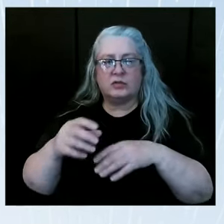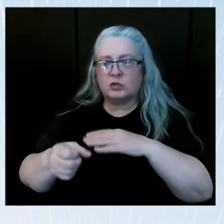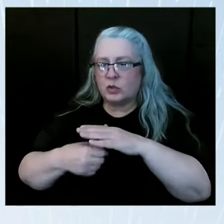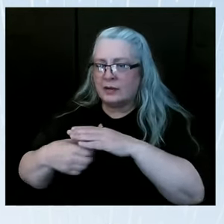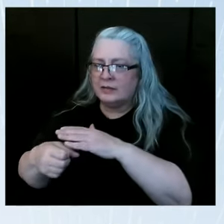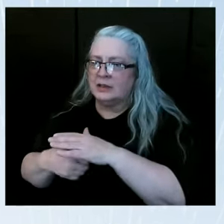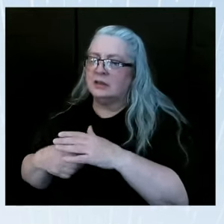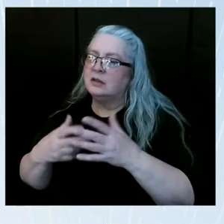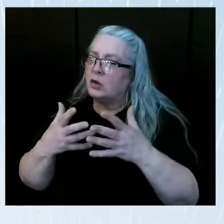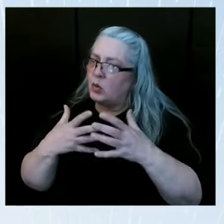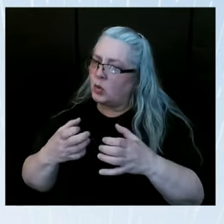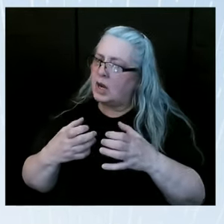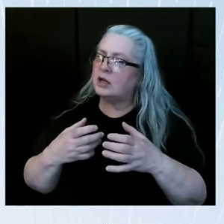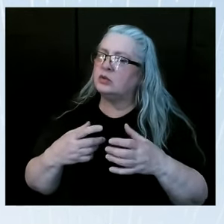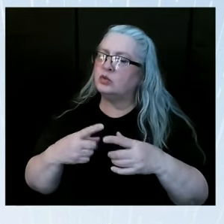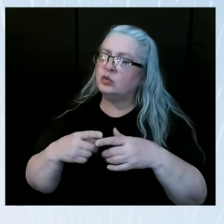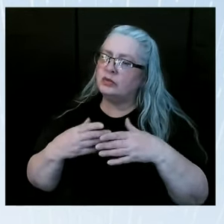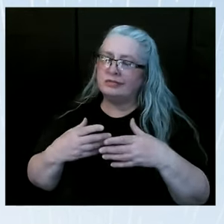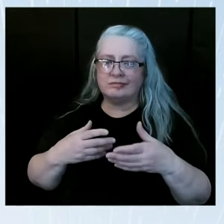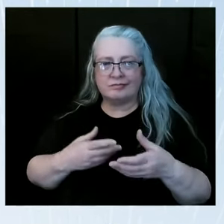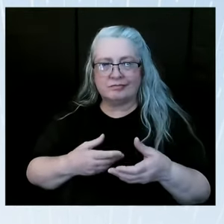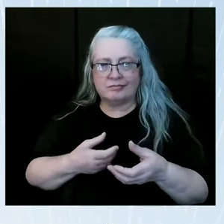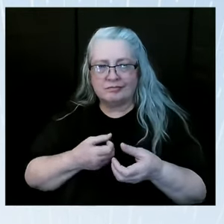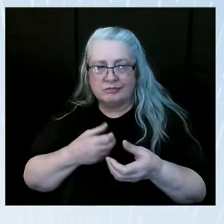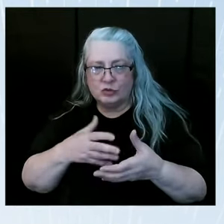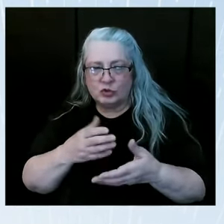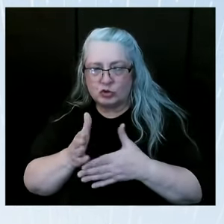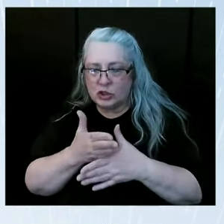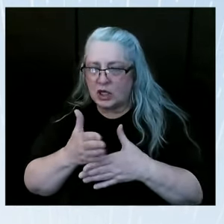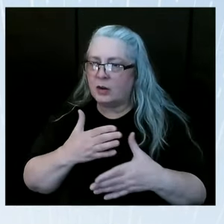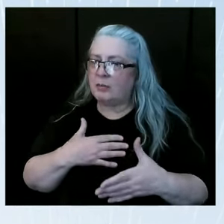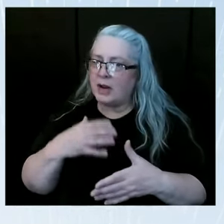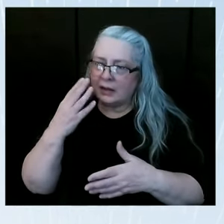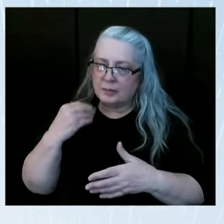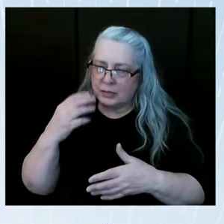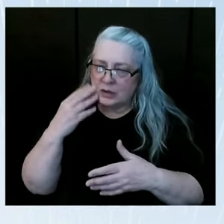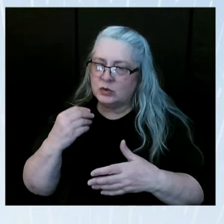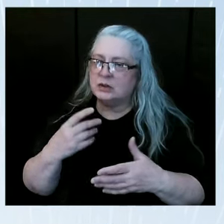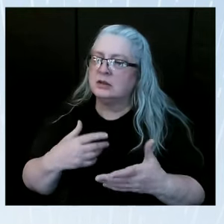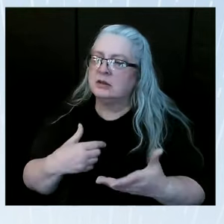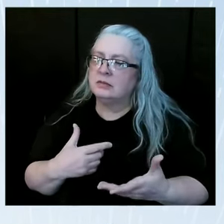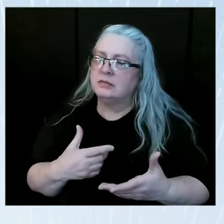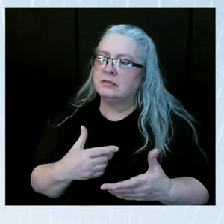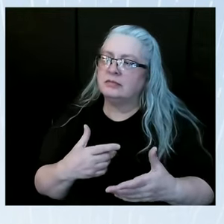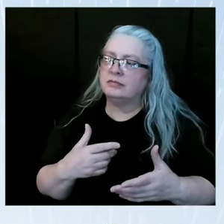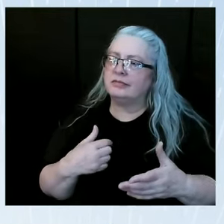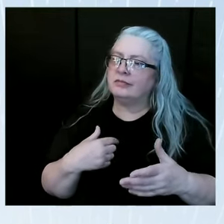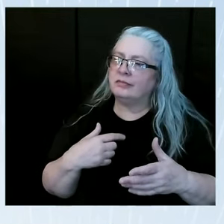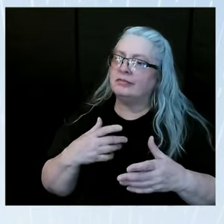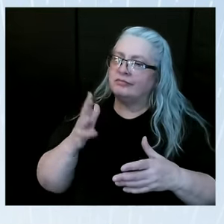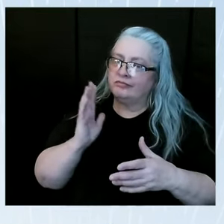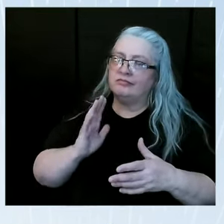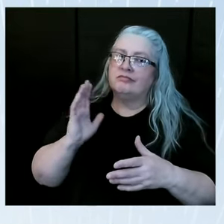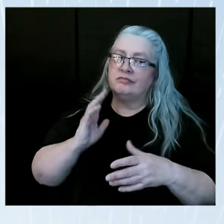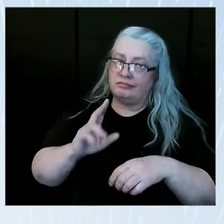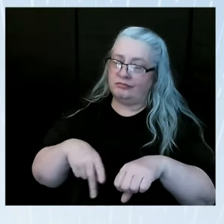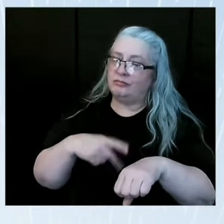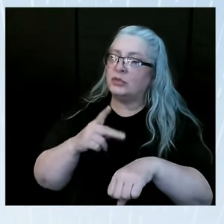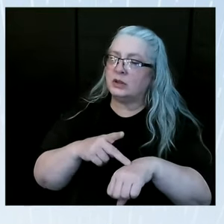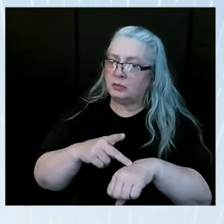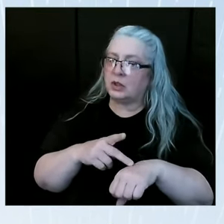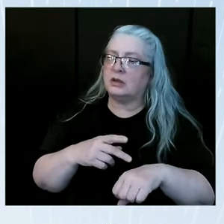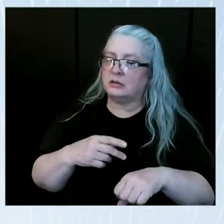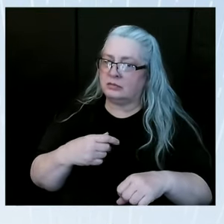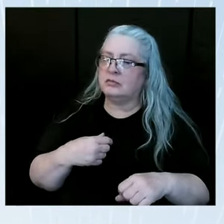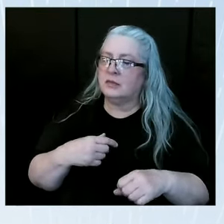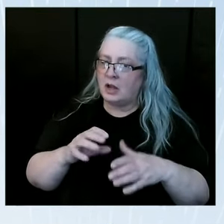is my 34th year in education, and as a principal of an elementary school in San Diego and a superintendent in San Diego,